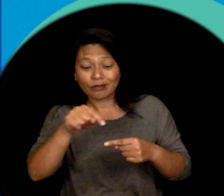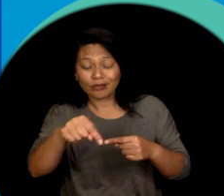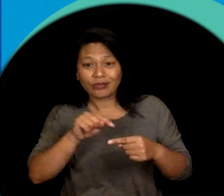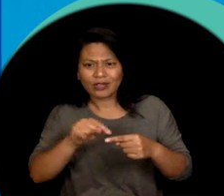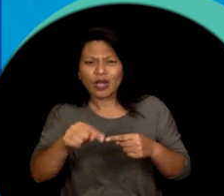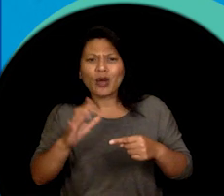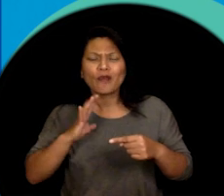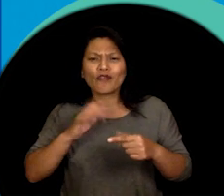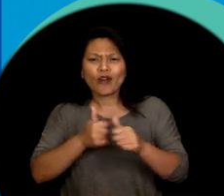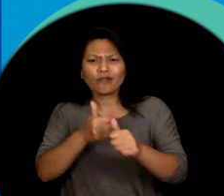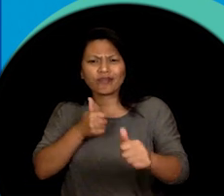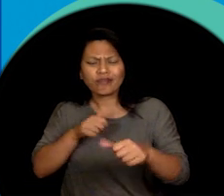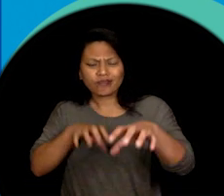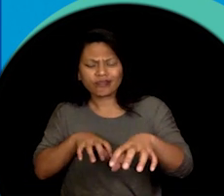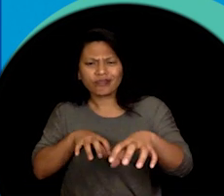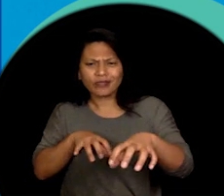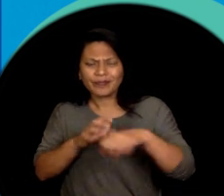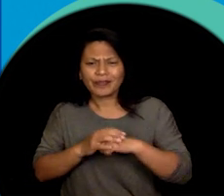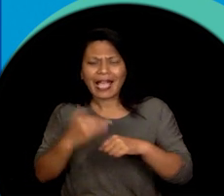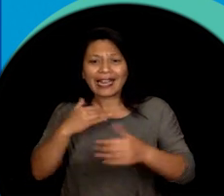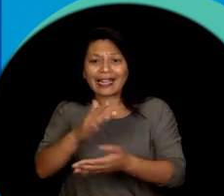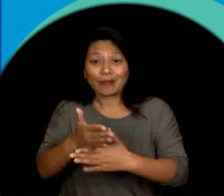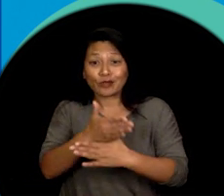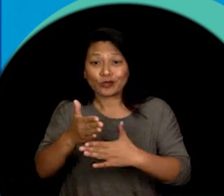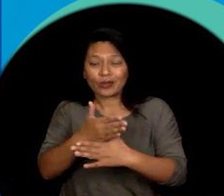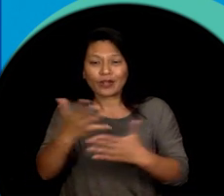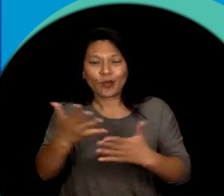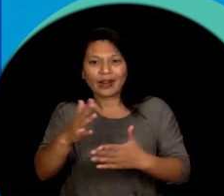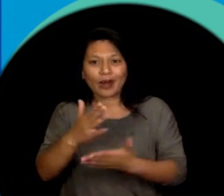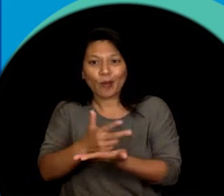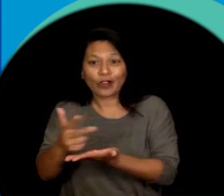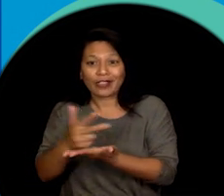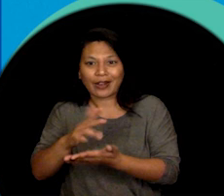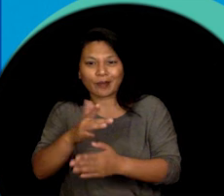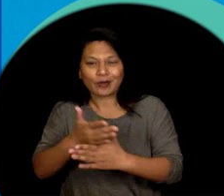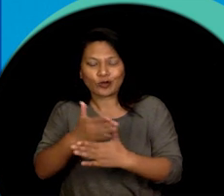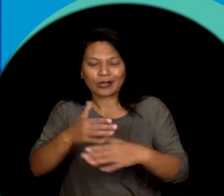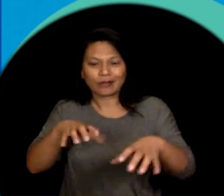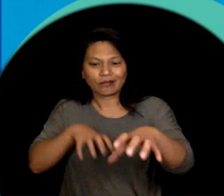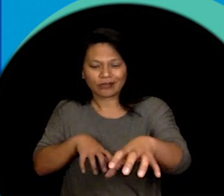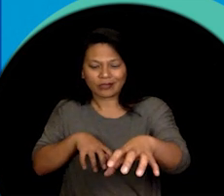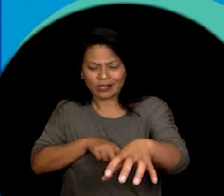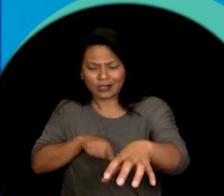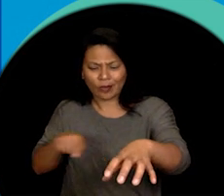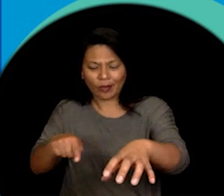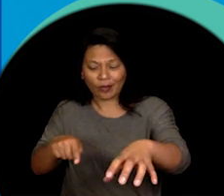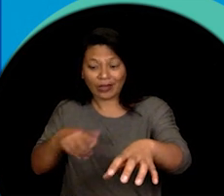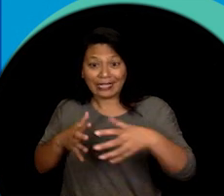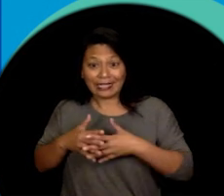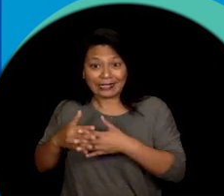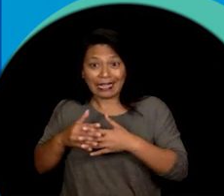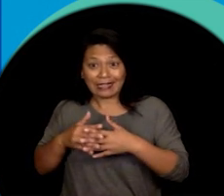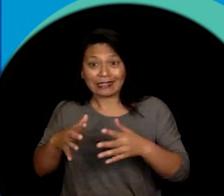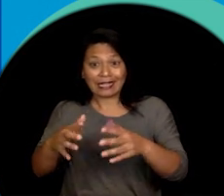the two border shacks, and it was a duty-free parking lot. And so I thought, now they're stuck in